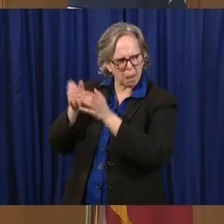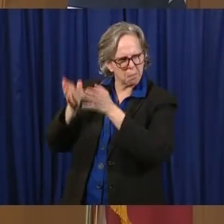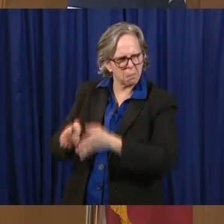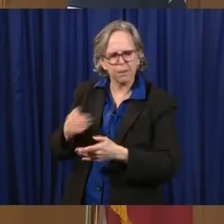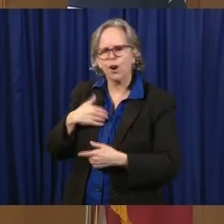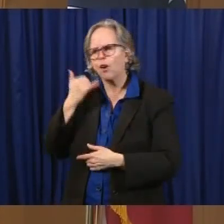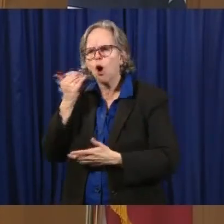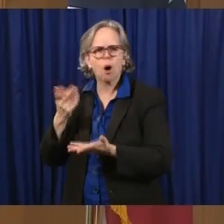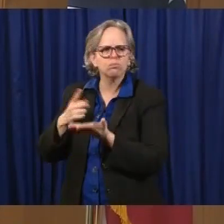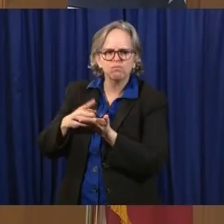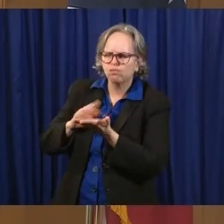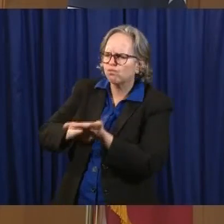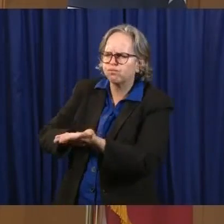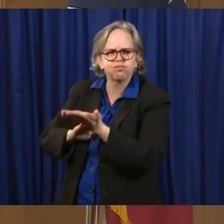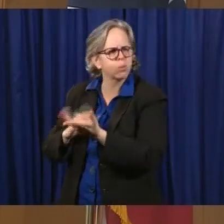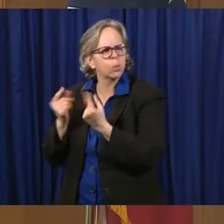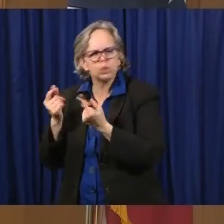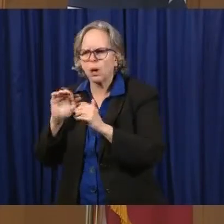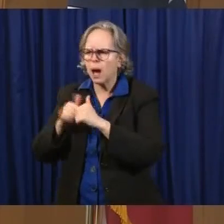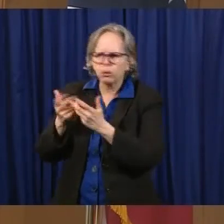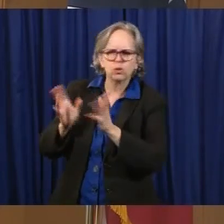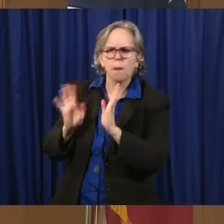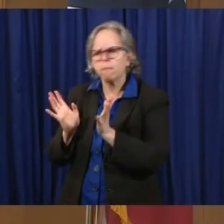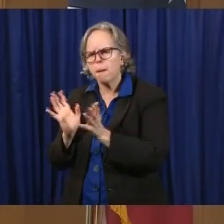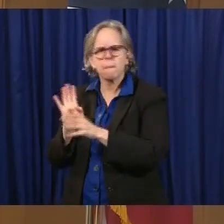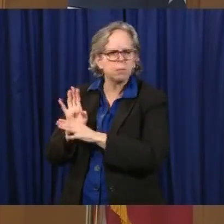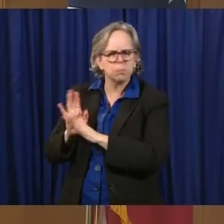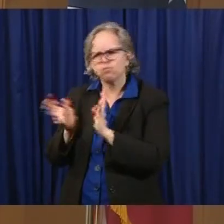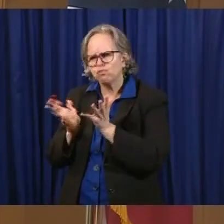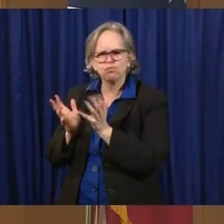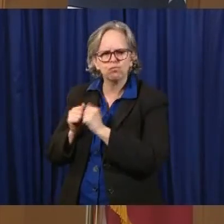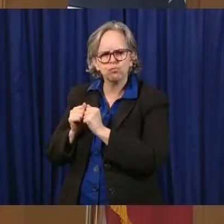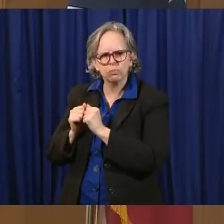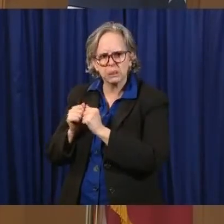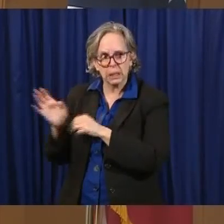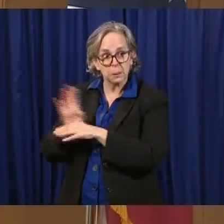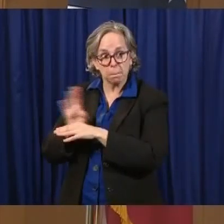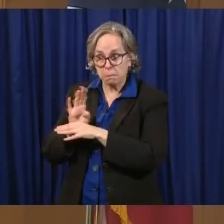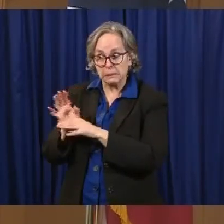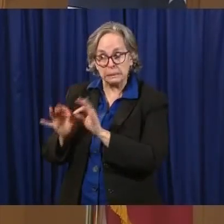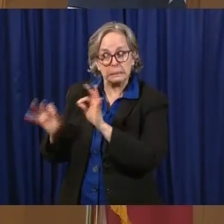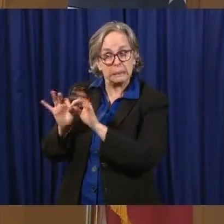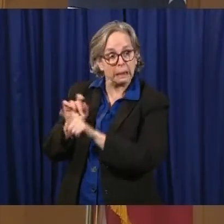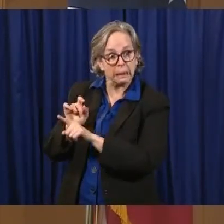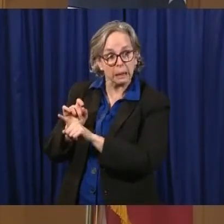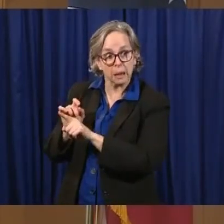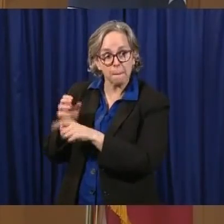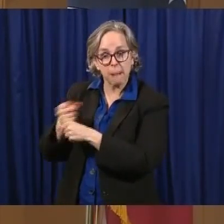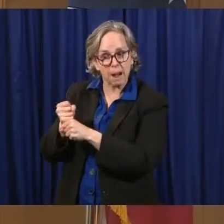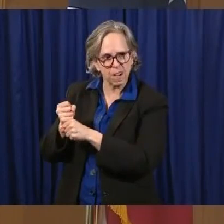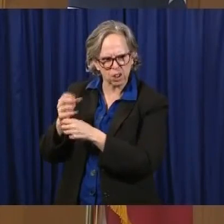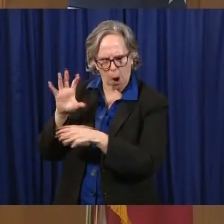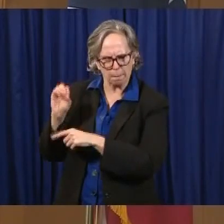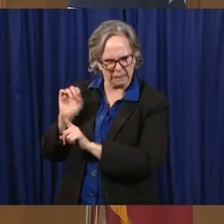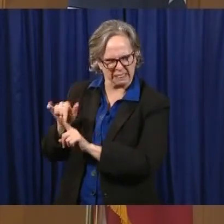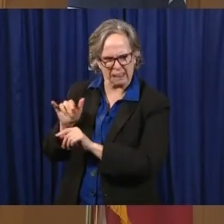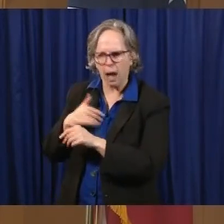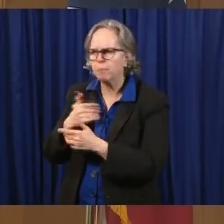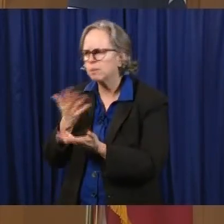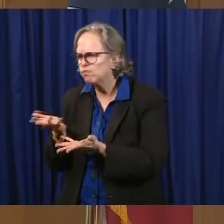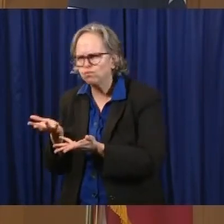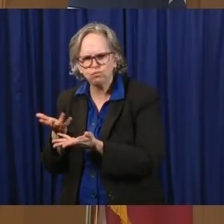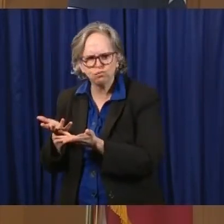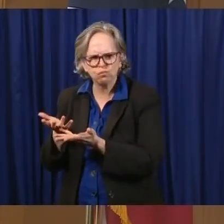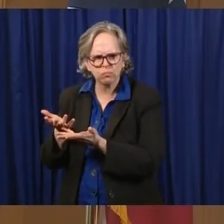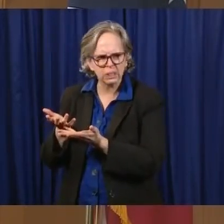doing, how's his business. His is an essential business. It's a manufacturing company. And he told me,